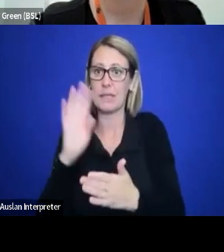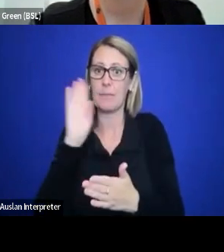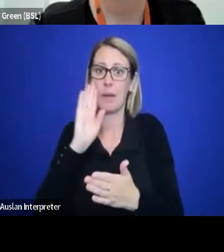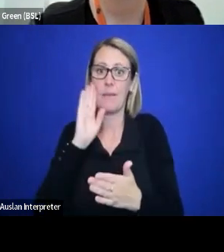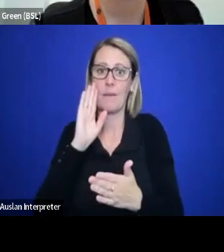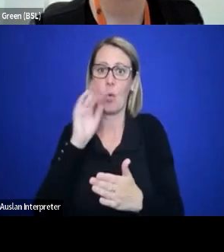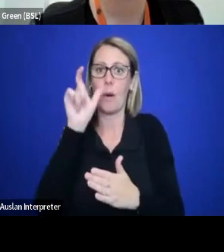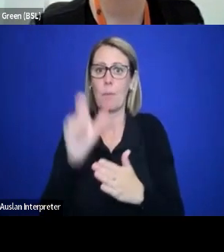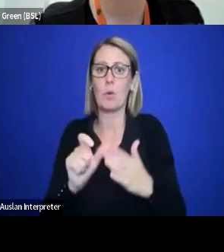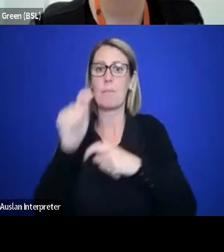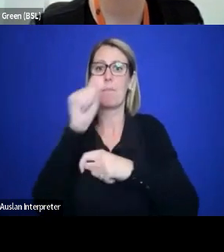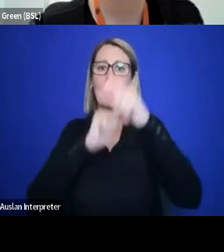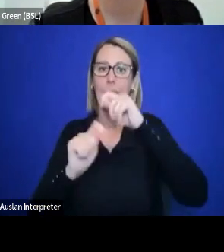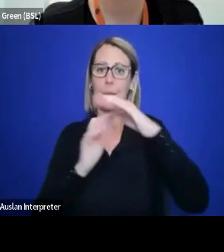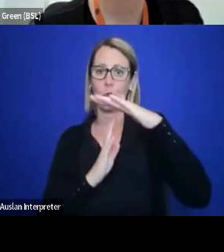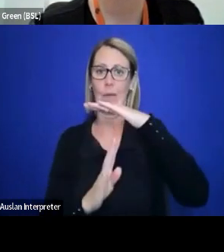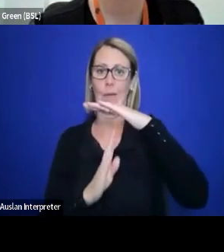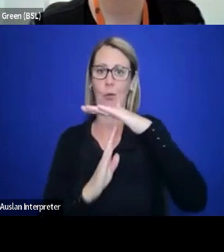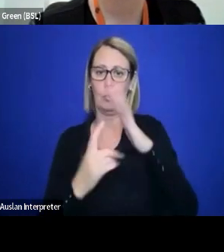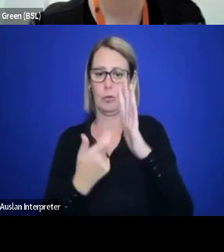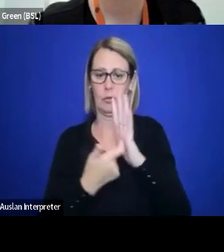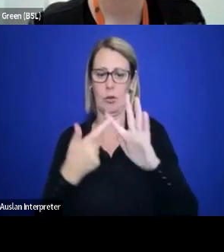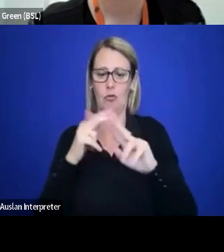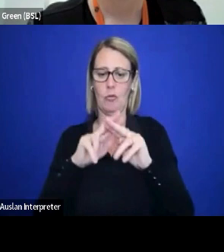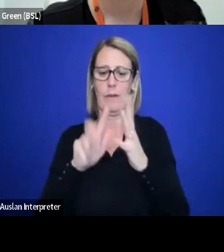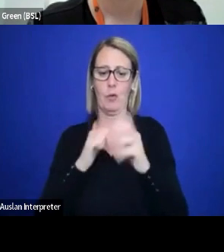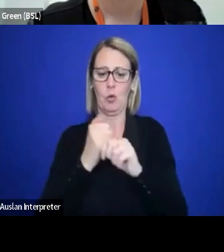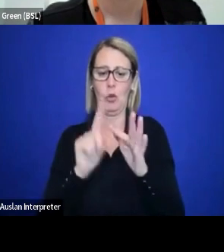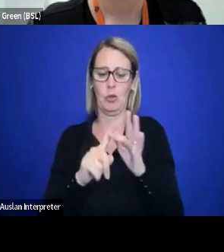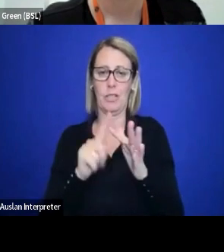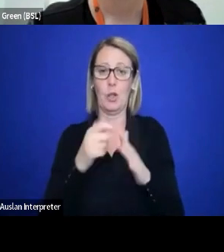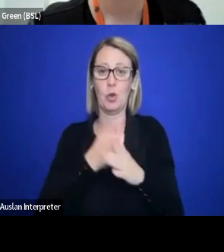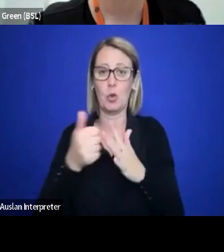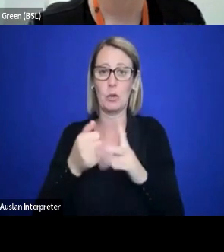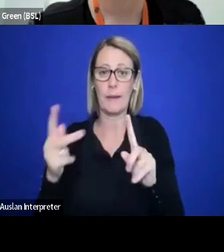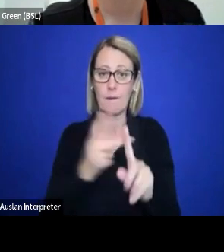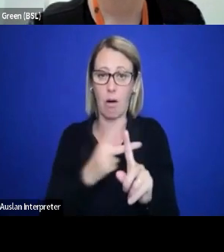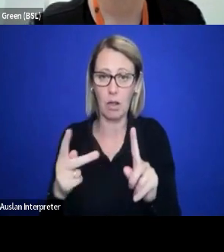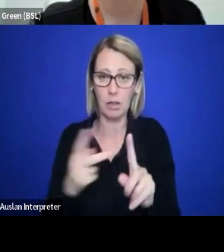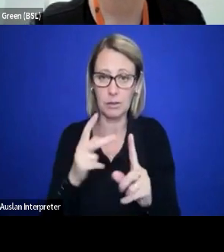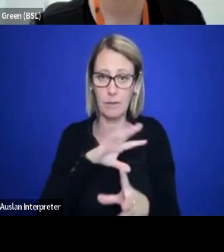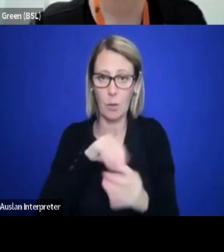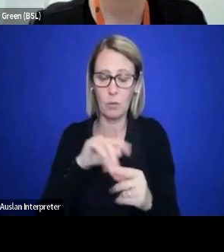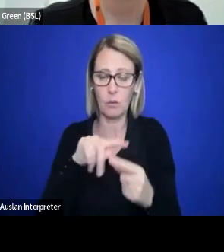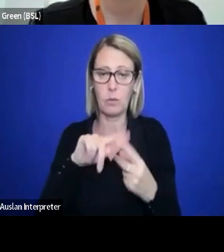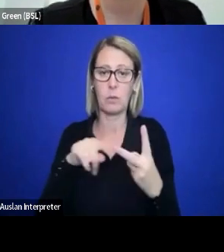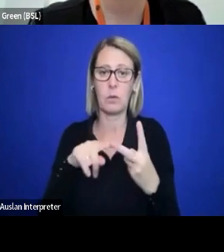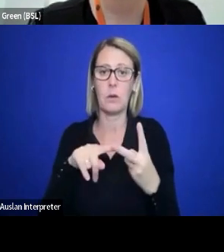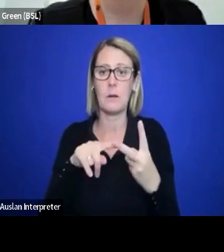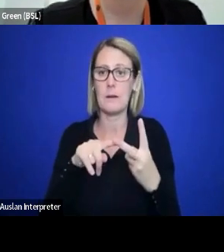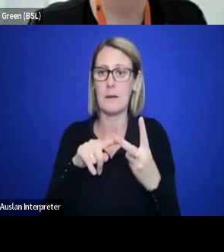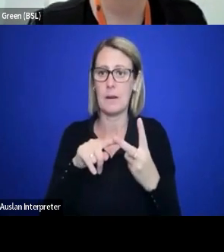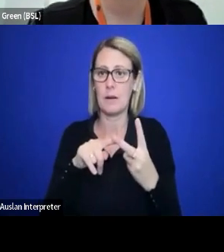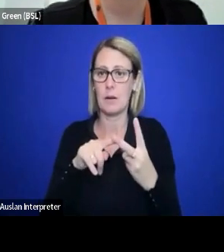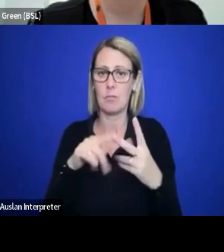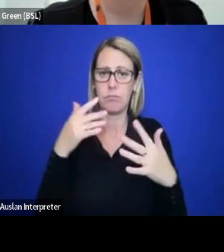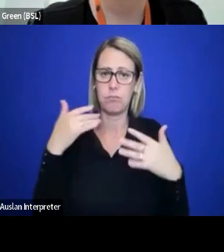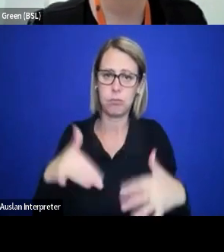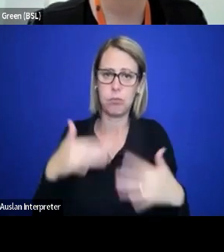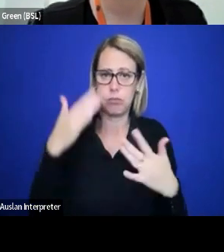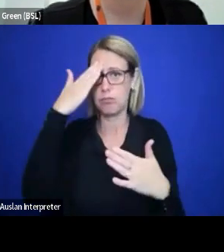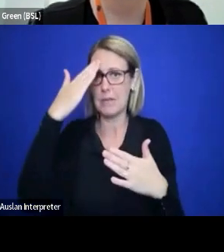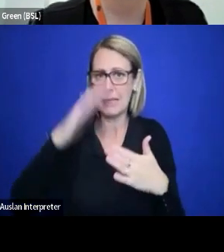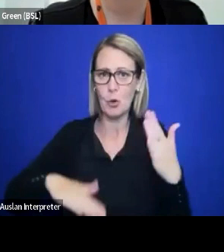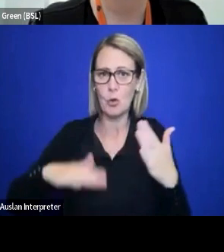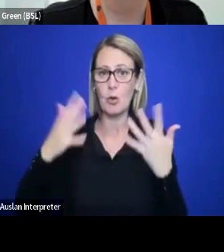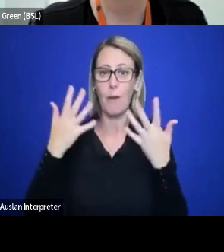becomes a refugee is usually extraordinarily violent. There's profound experiences of